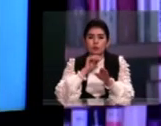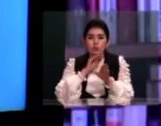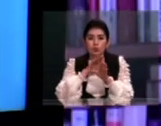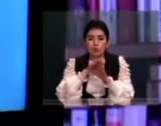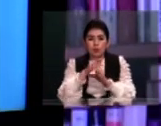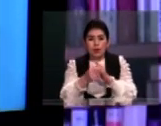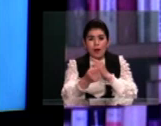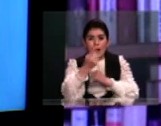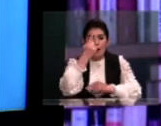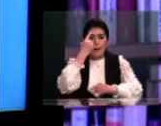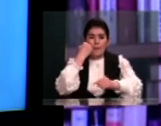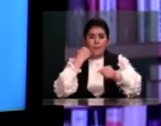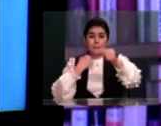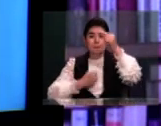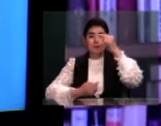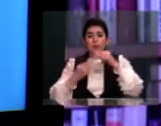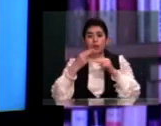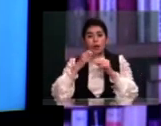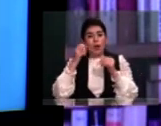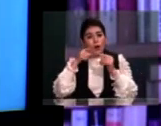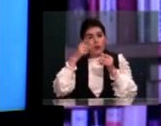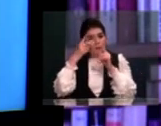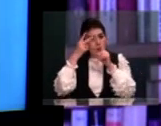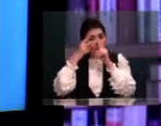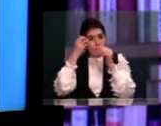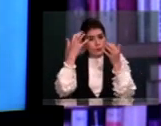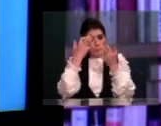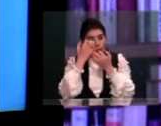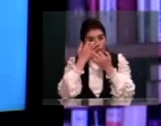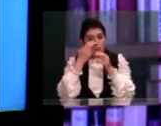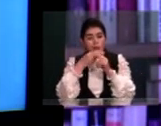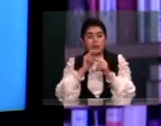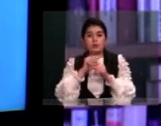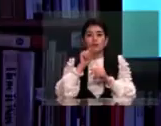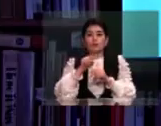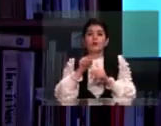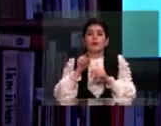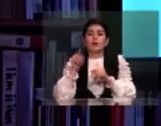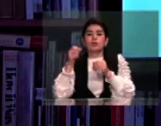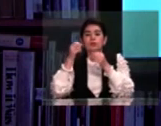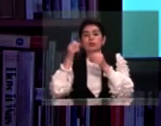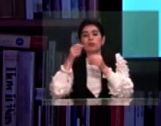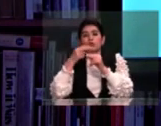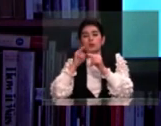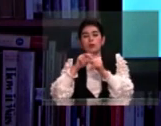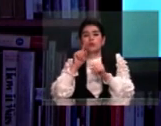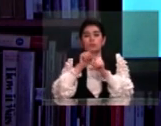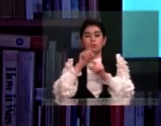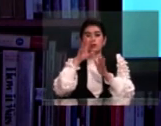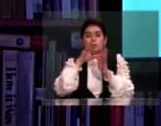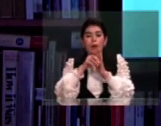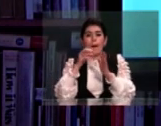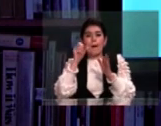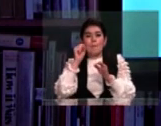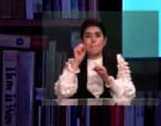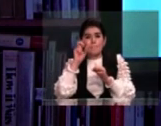qaytishi kerak. Ikkinchi qoramtir, ya'ni qoraytirilgan sirtni esa absolyut qora deb olamiz.